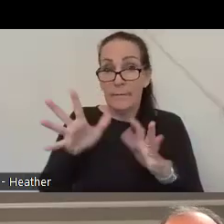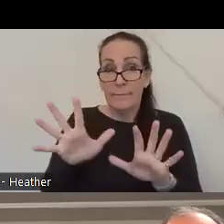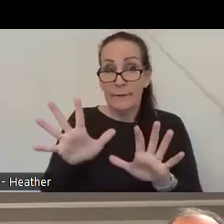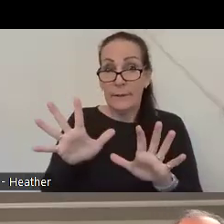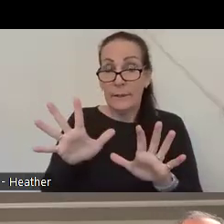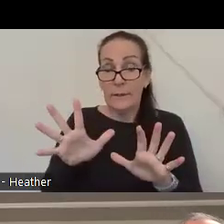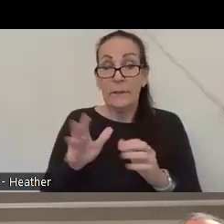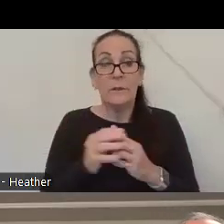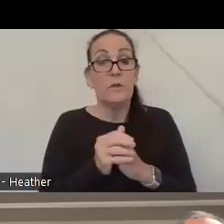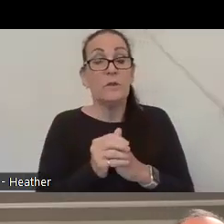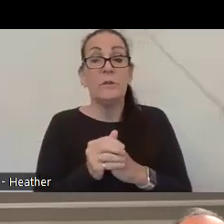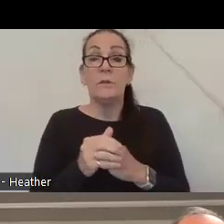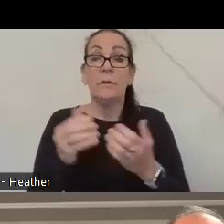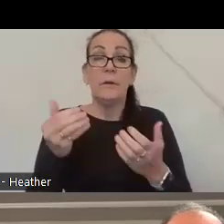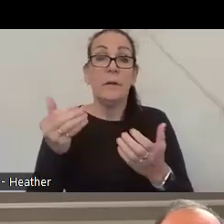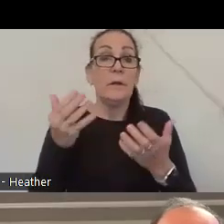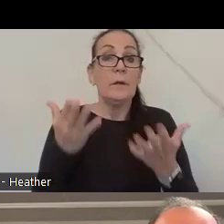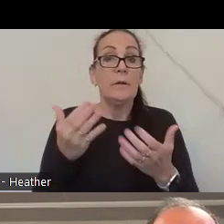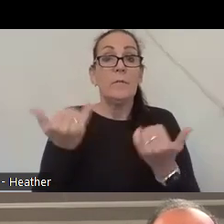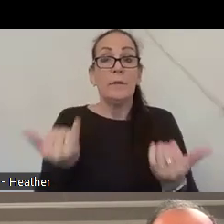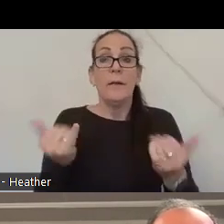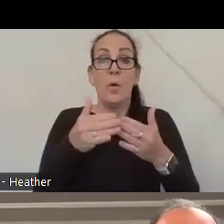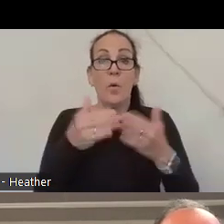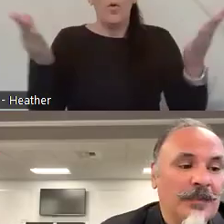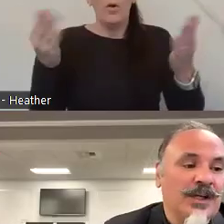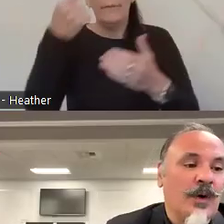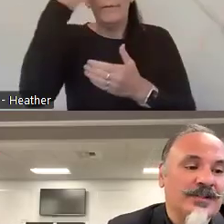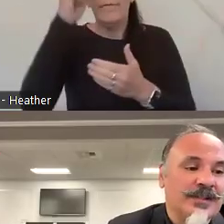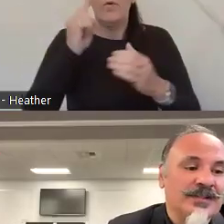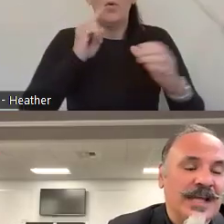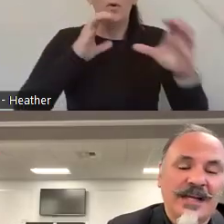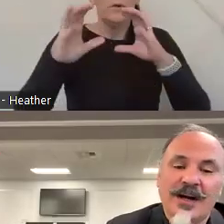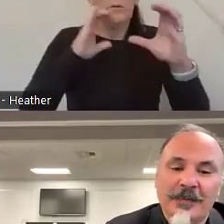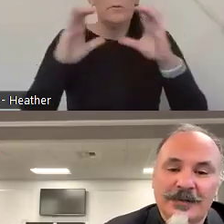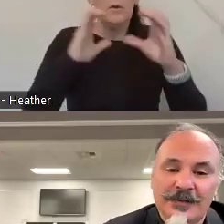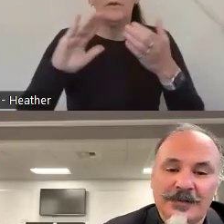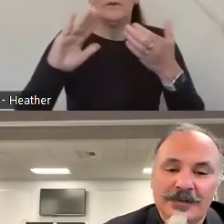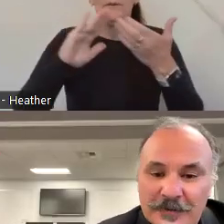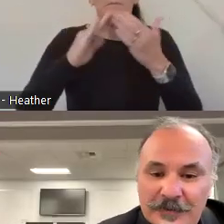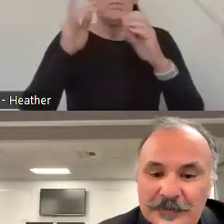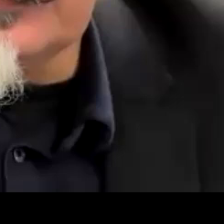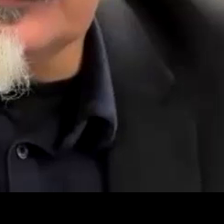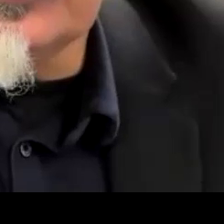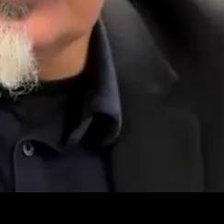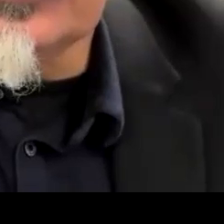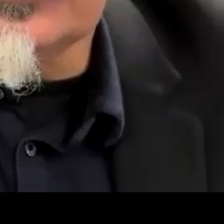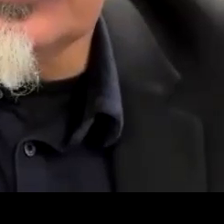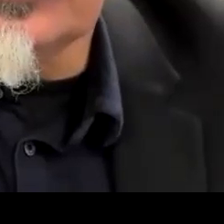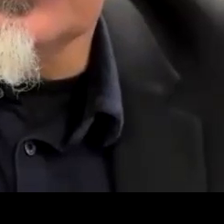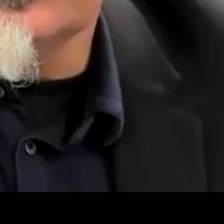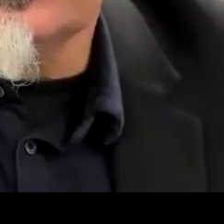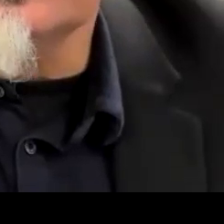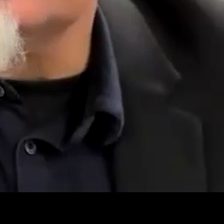insightful overview. Let's open the floor for committee questions and comments.